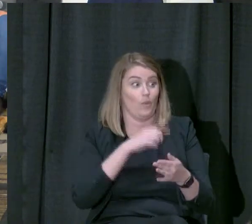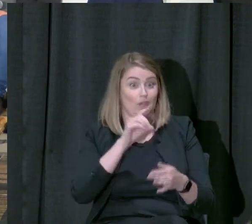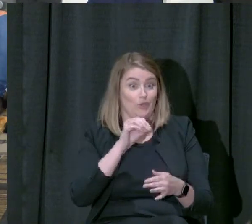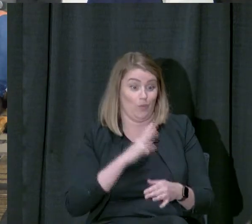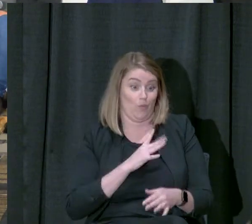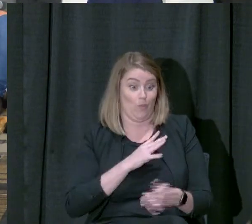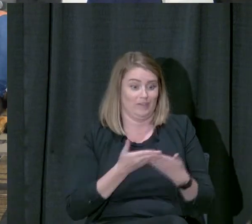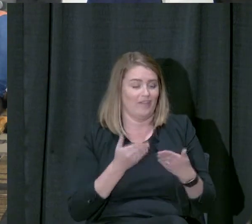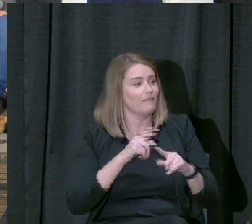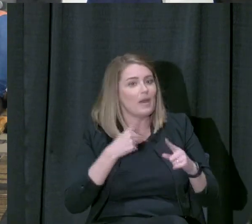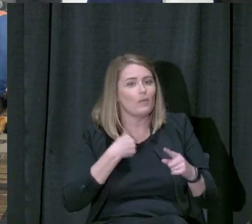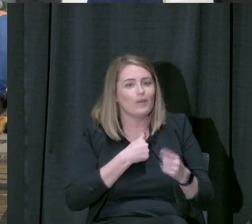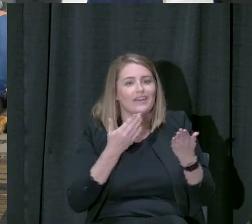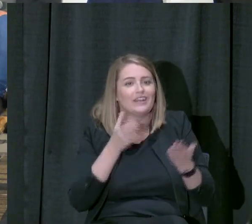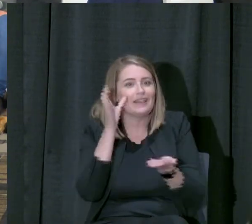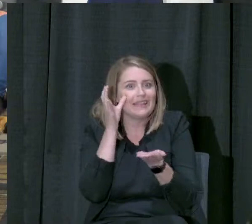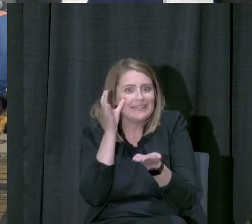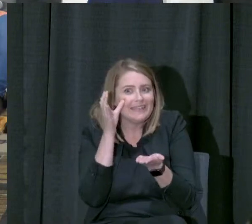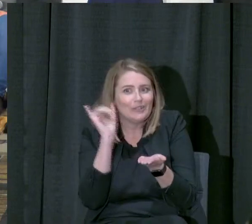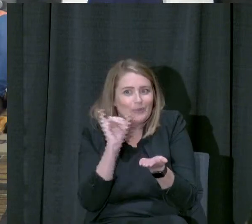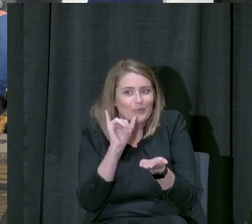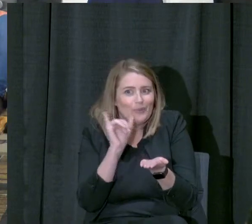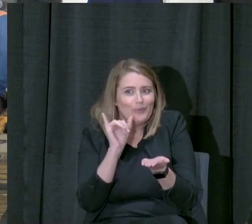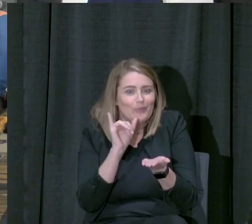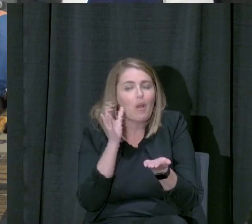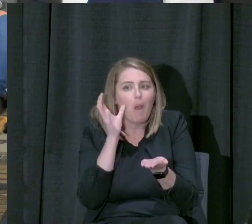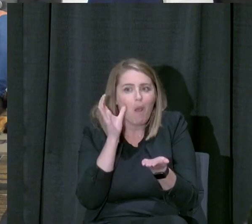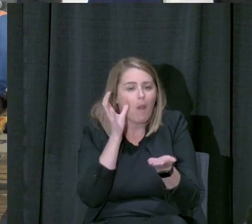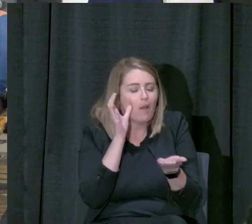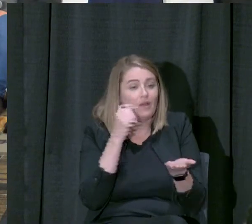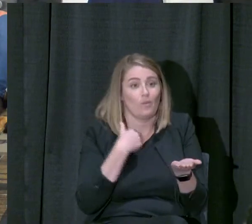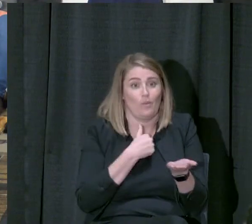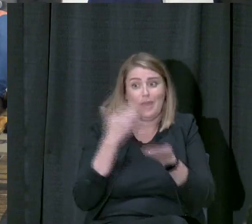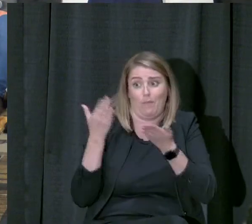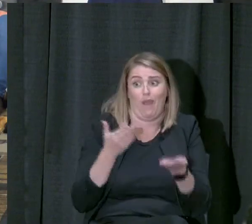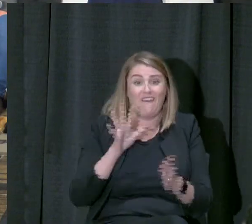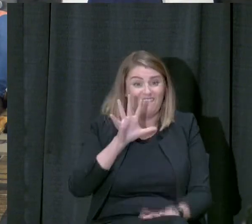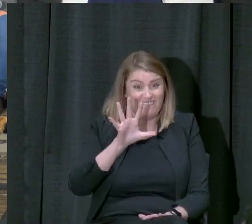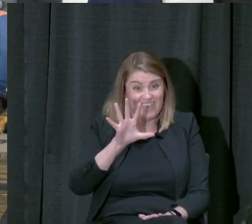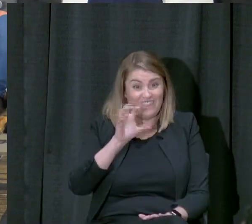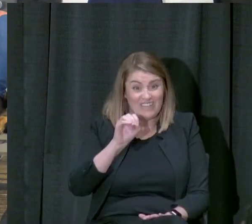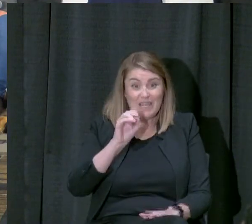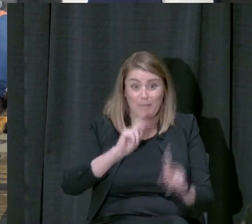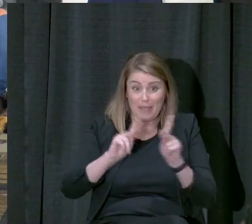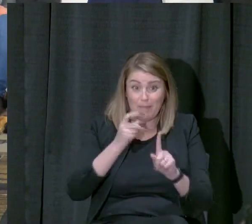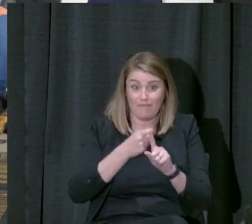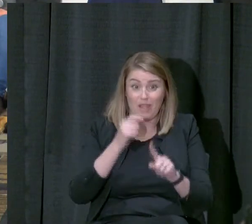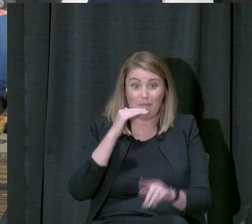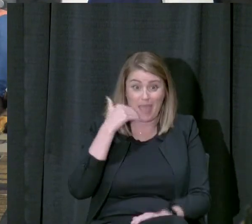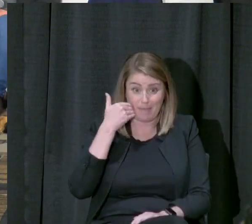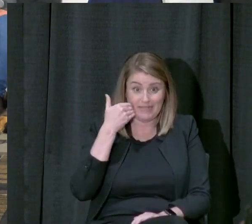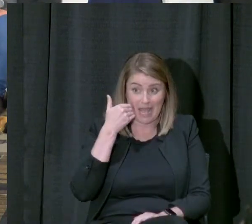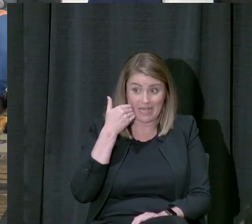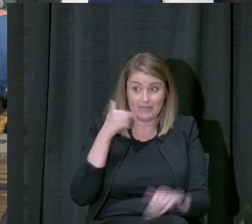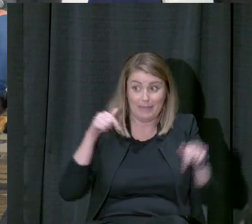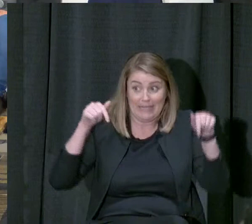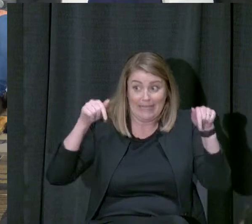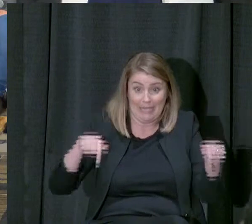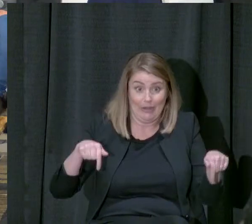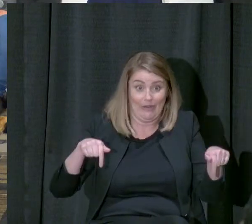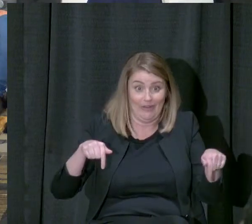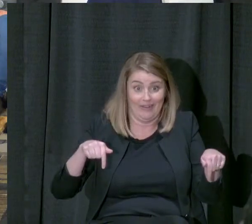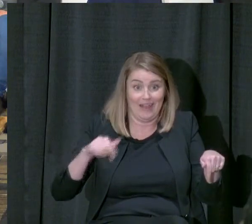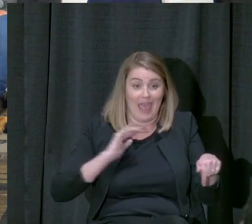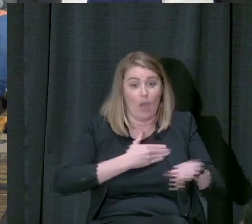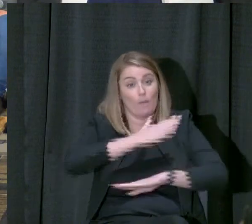We're here to listen, and we brought over 50 people from Amazon to be here, to be at our